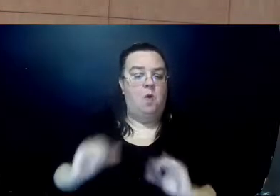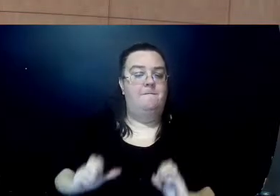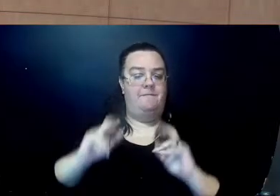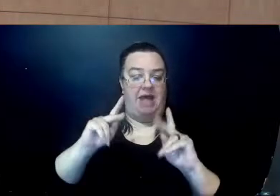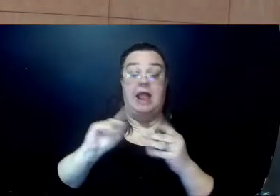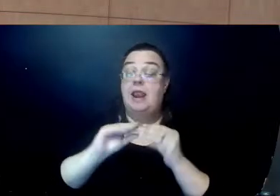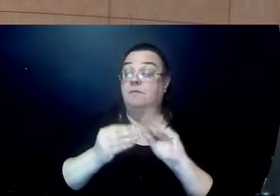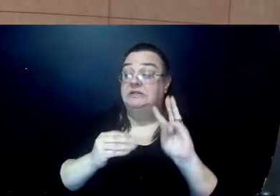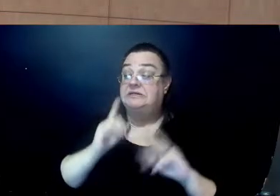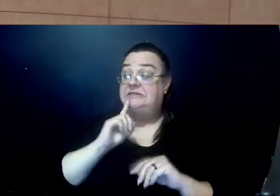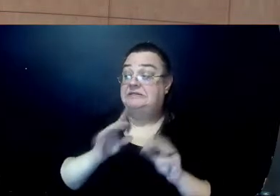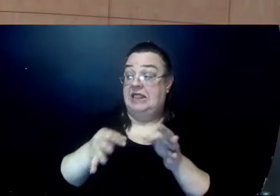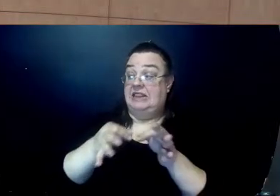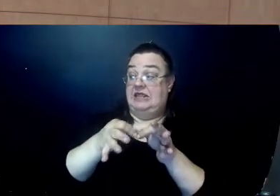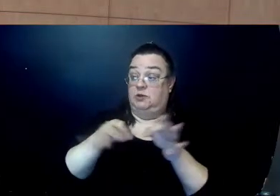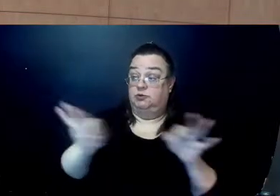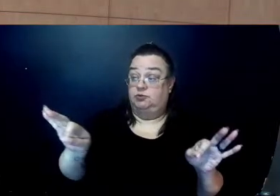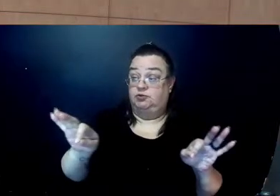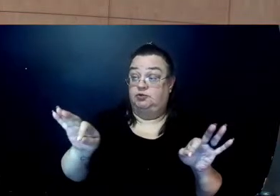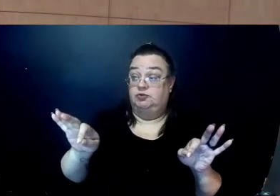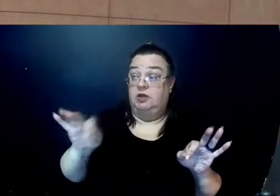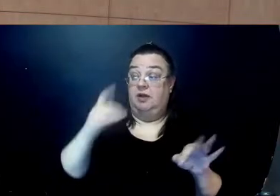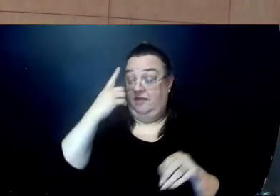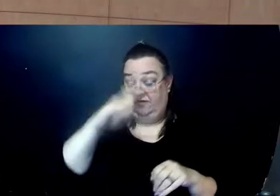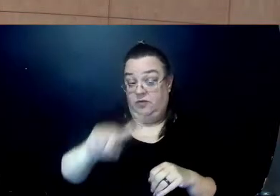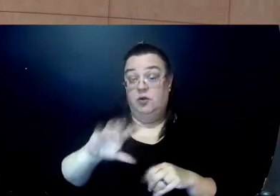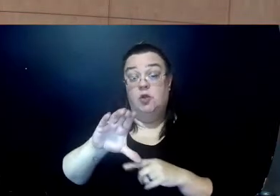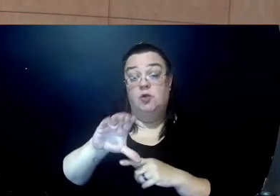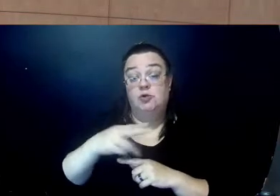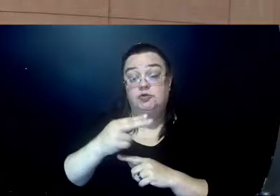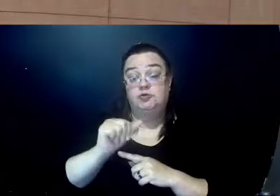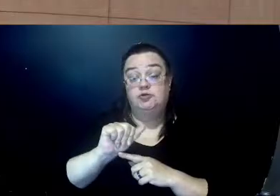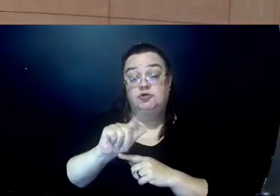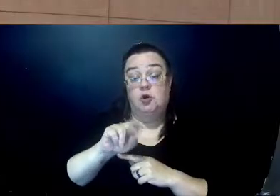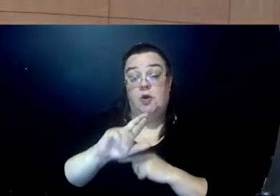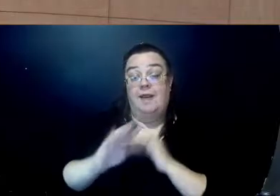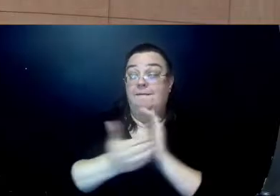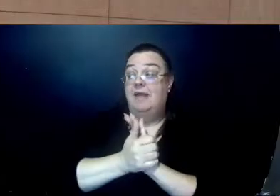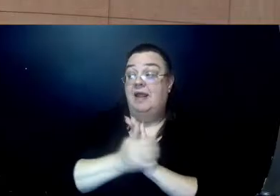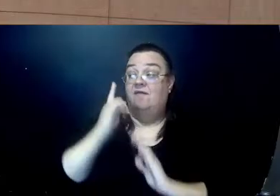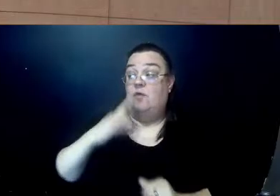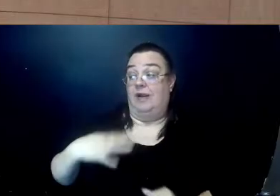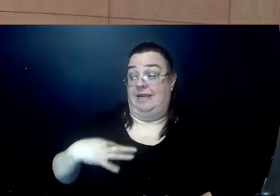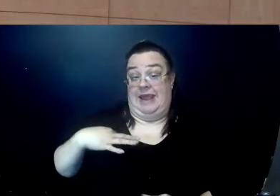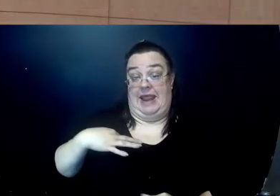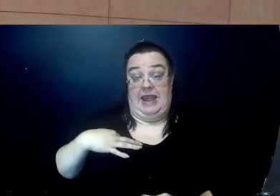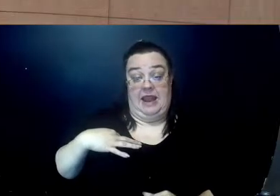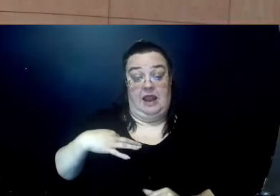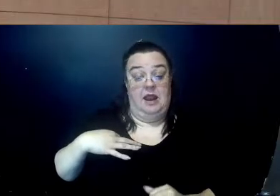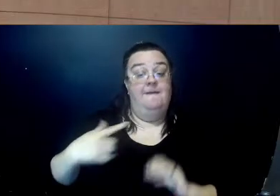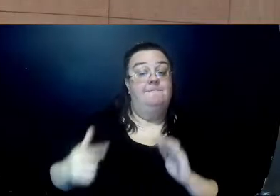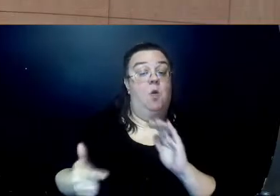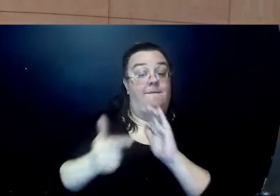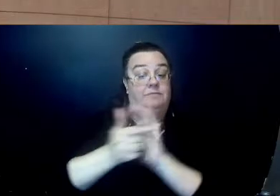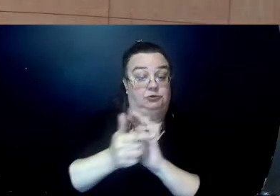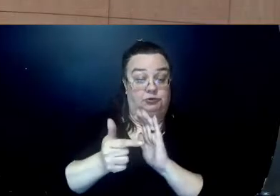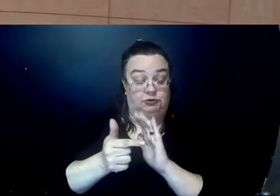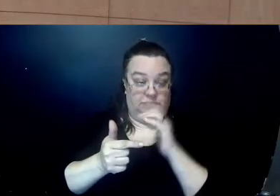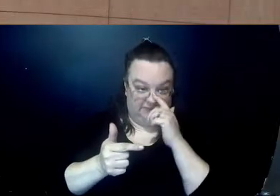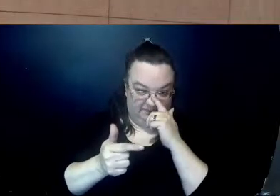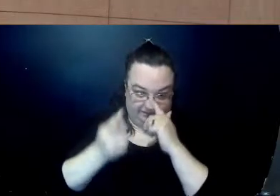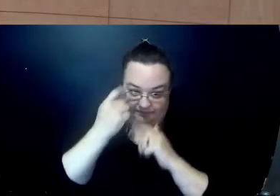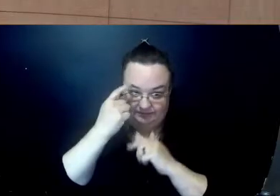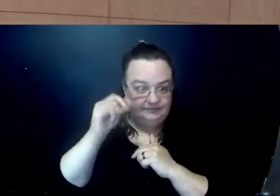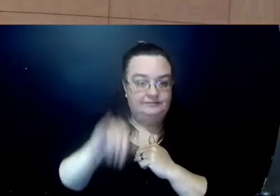is the language for the charter amendment on candidate prohibition. Again, this is not